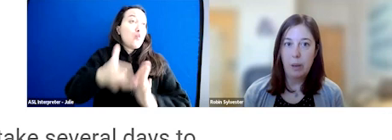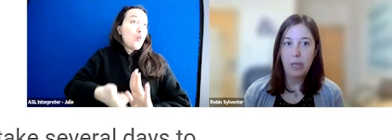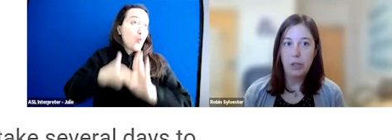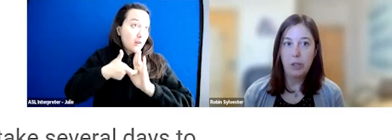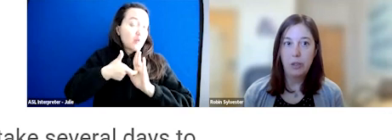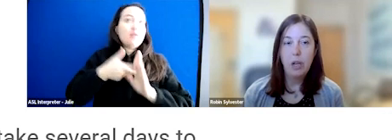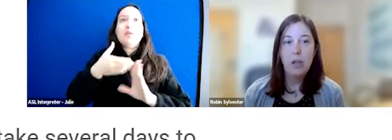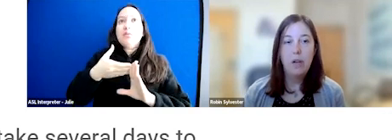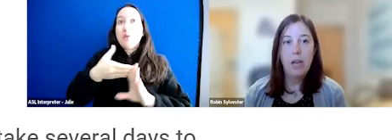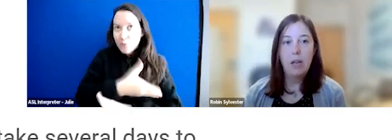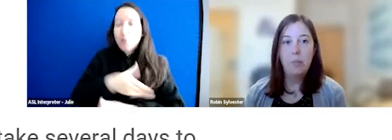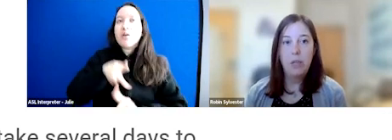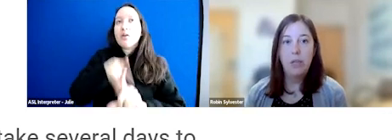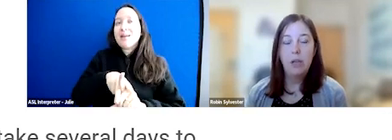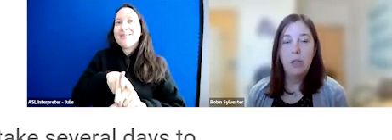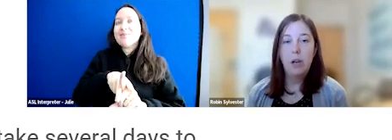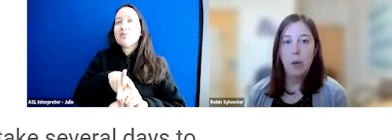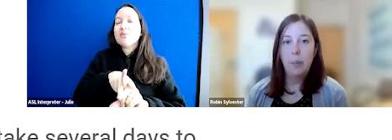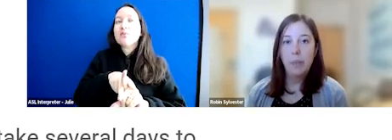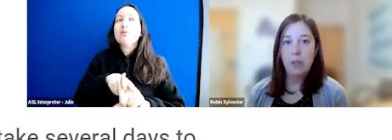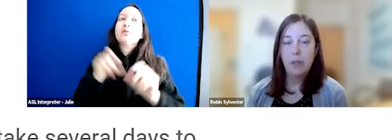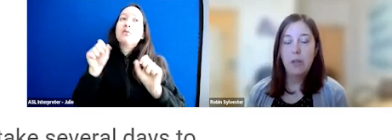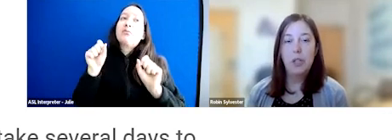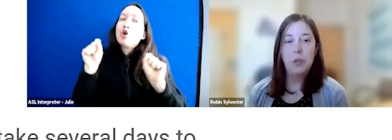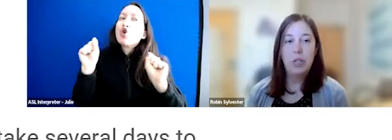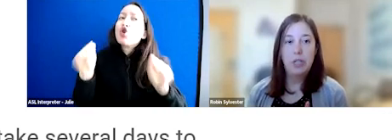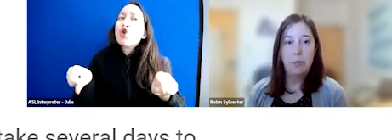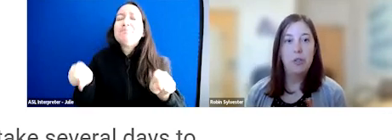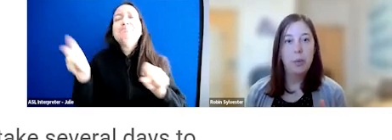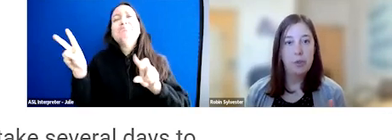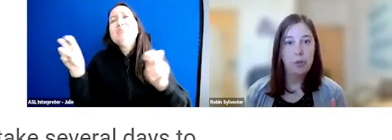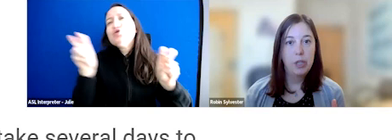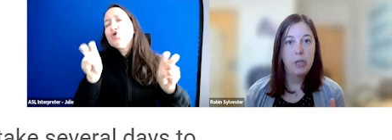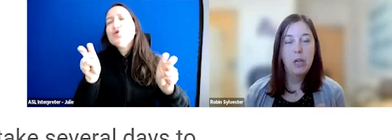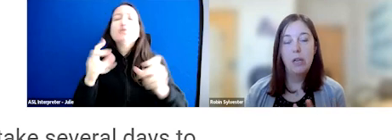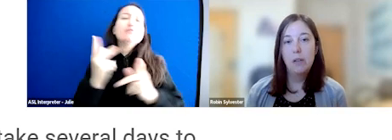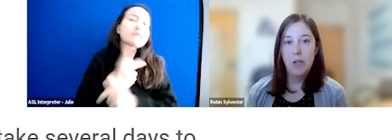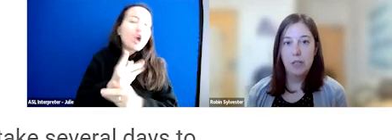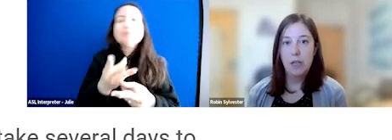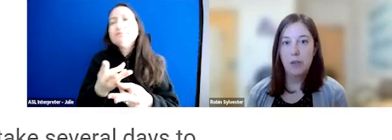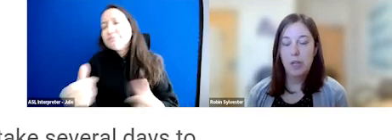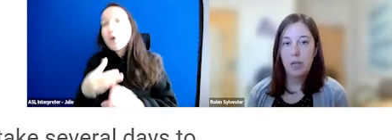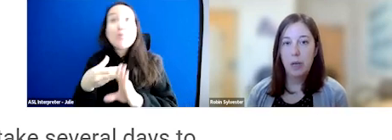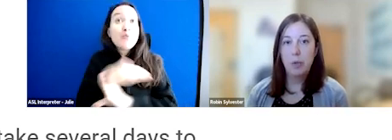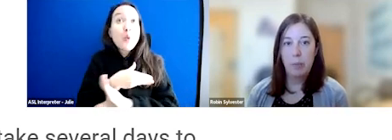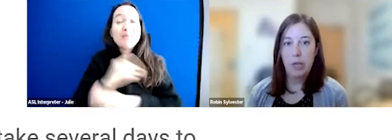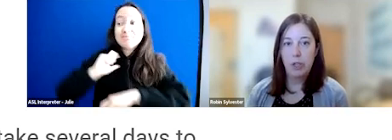preparing an application. There can be issues that need to be troubleshooted in advance as you're setting up your application